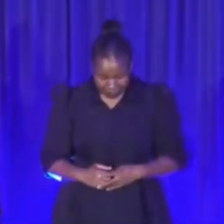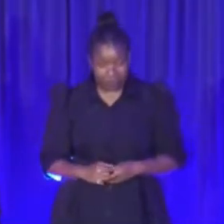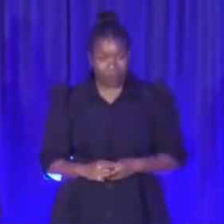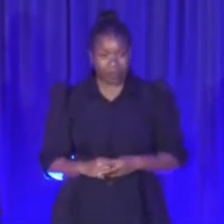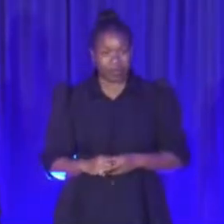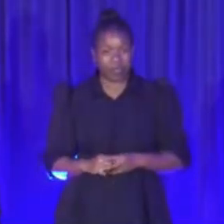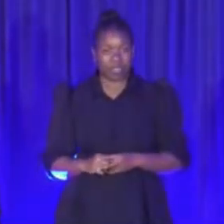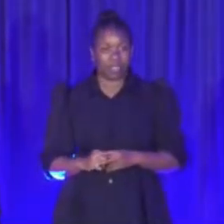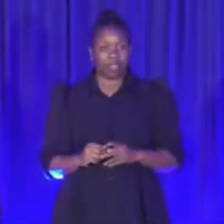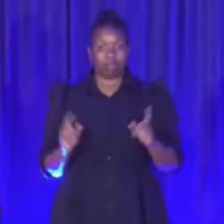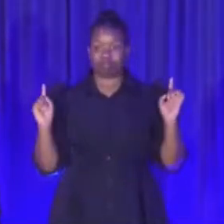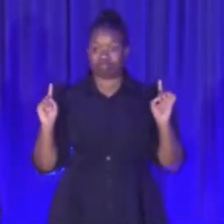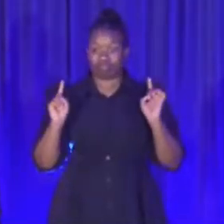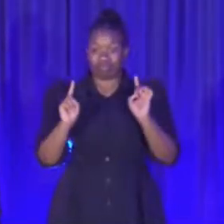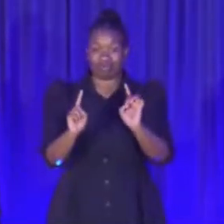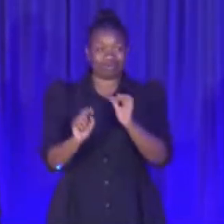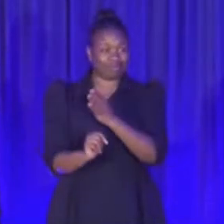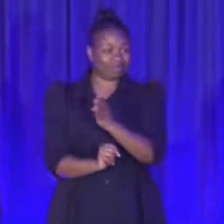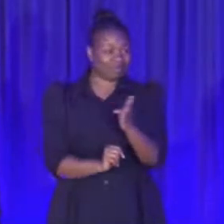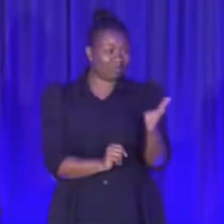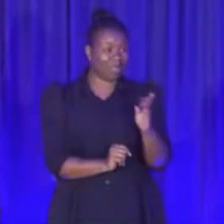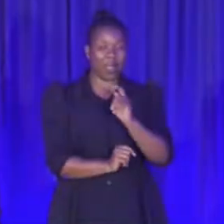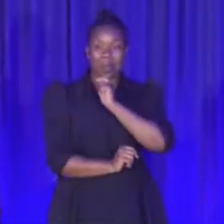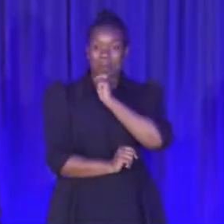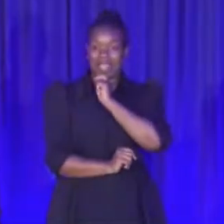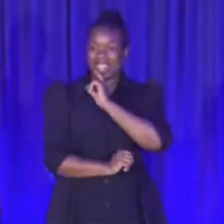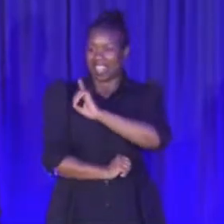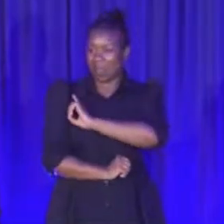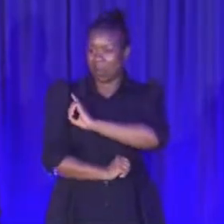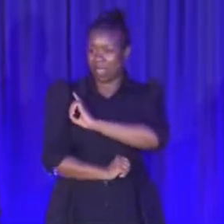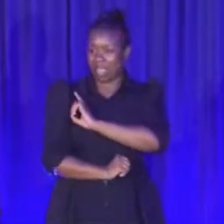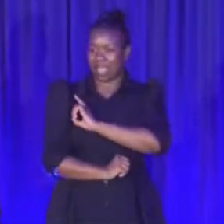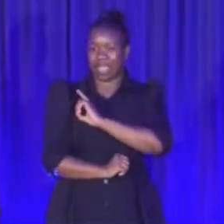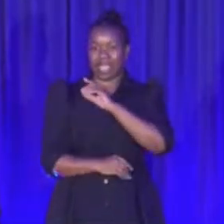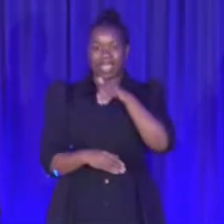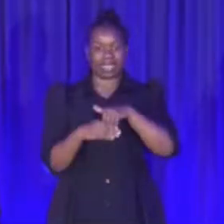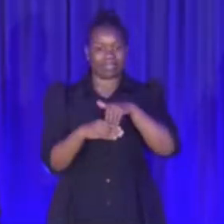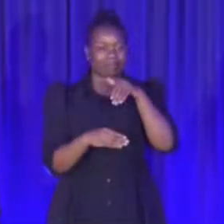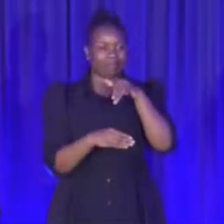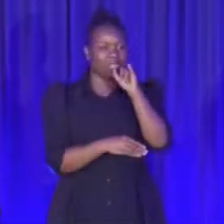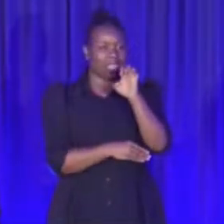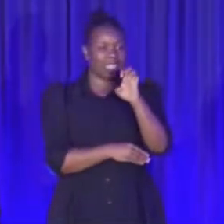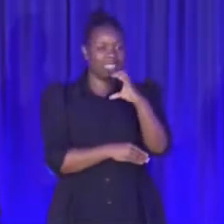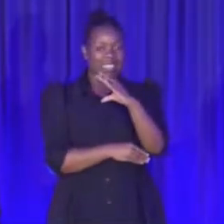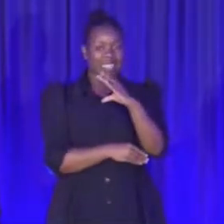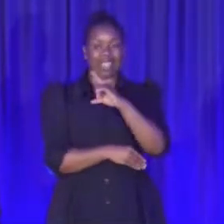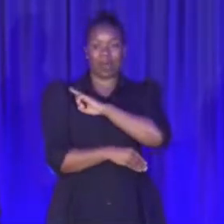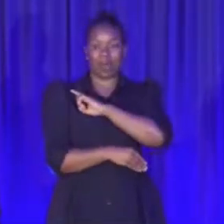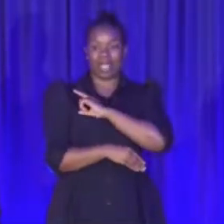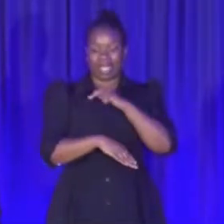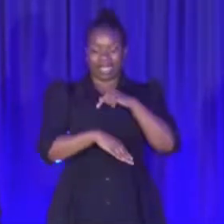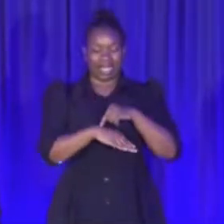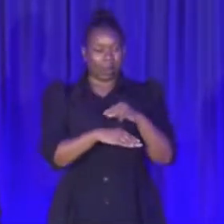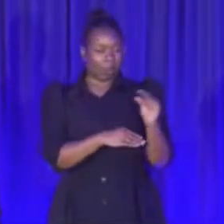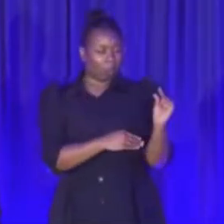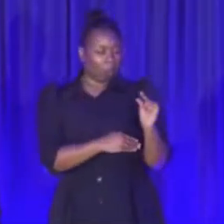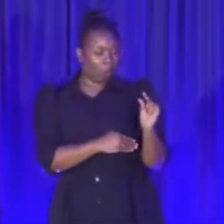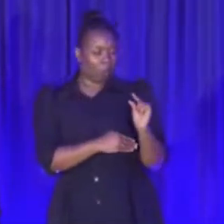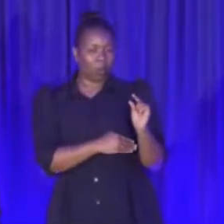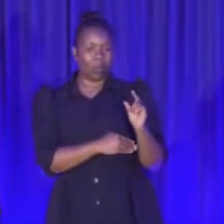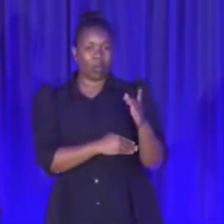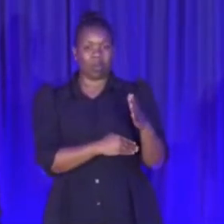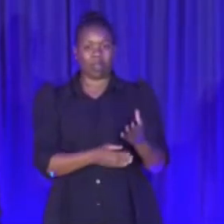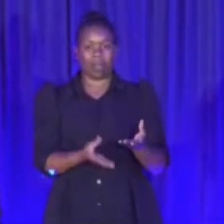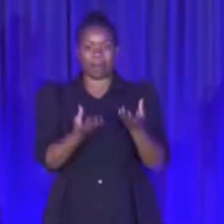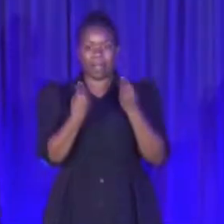We come to you this morning as the Electoral Commission at a time when we near the critical phase